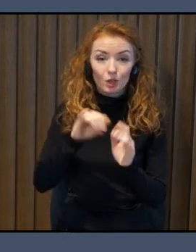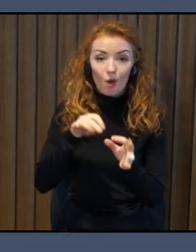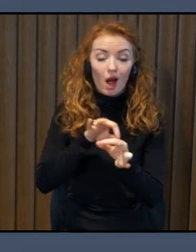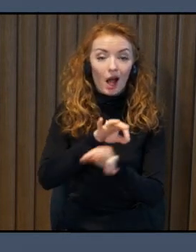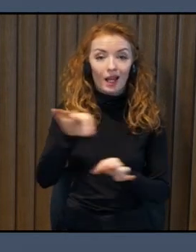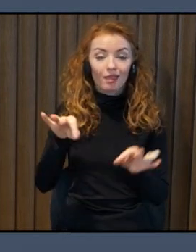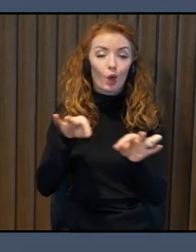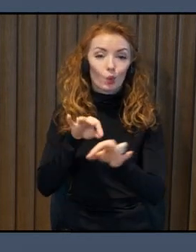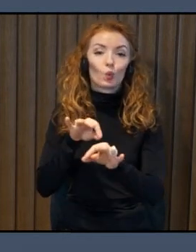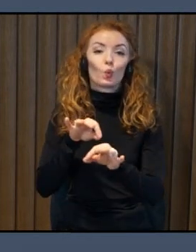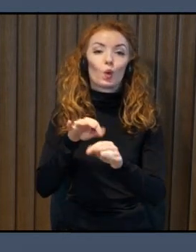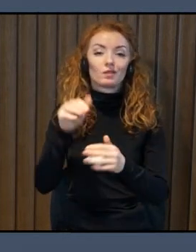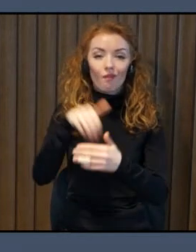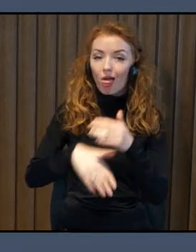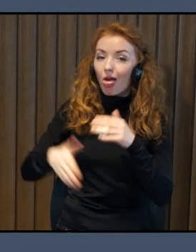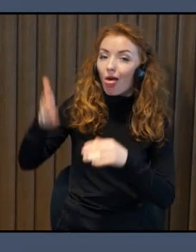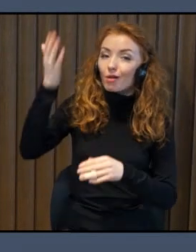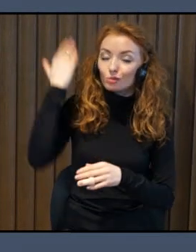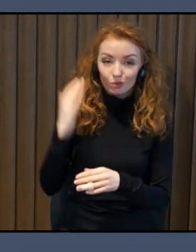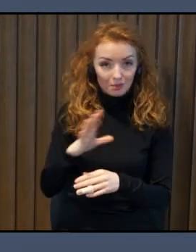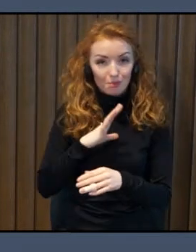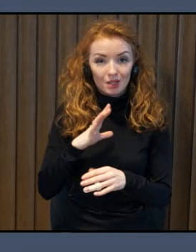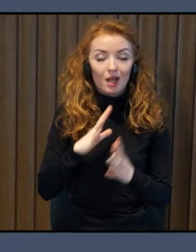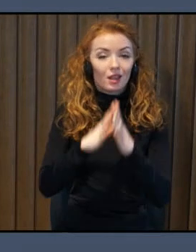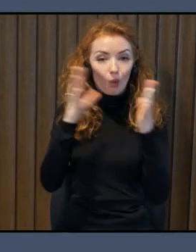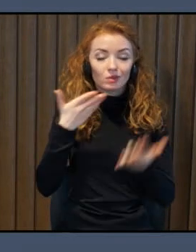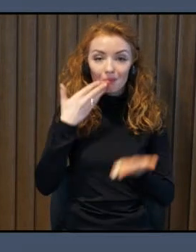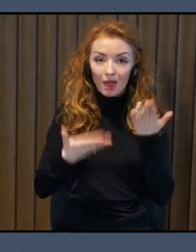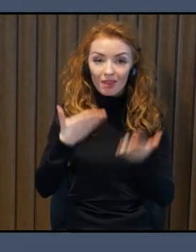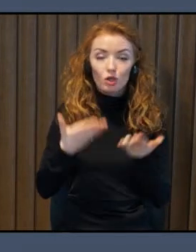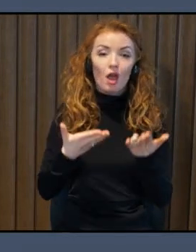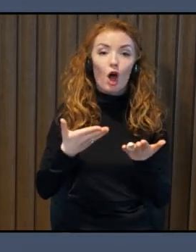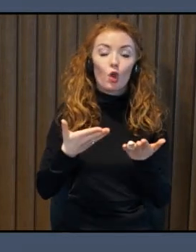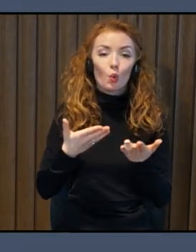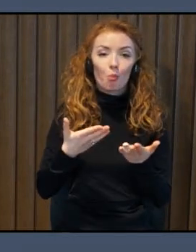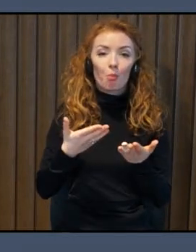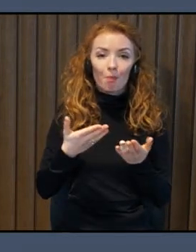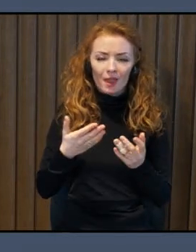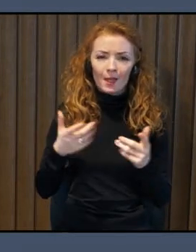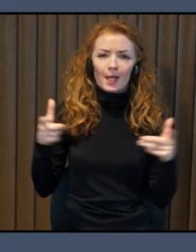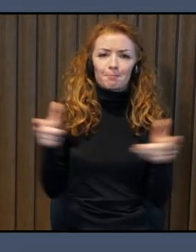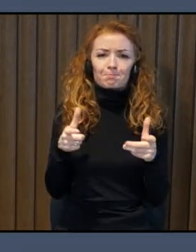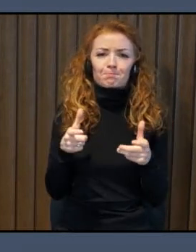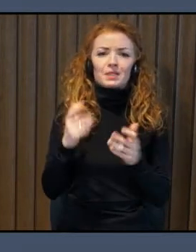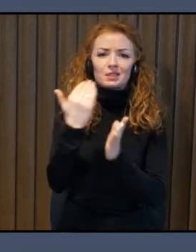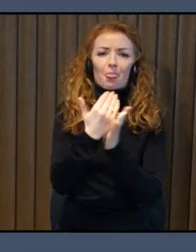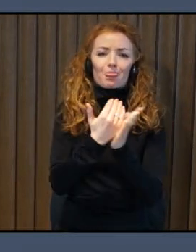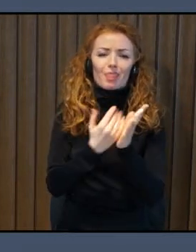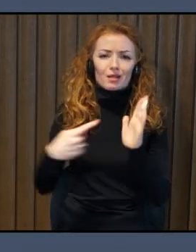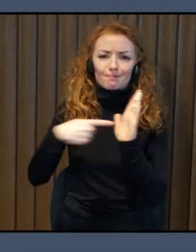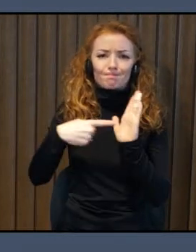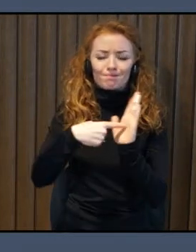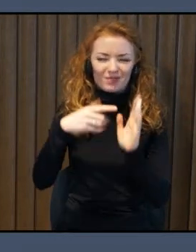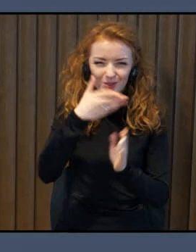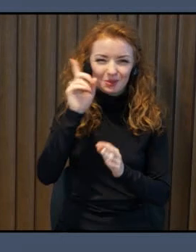can understand it, because basically in the history of architecture we have had a lot of attempts